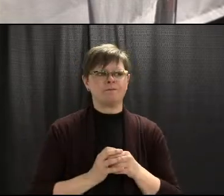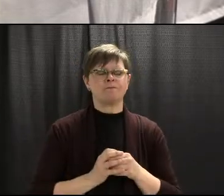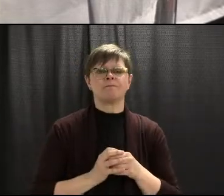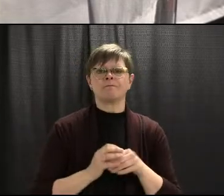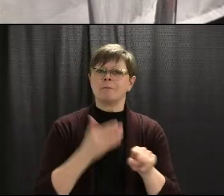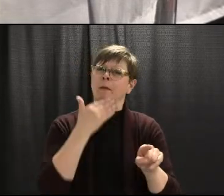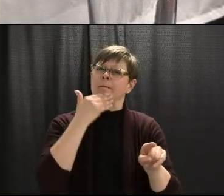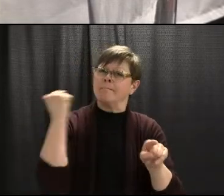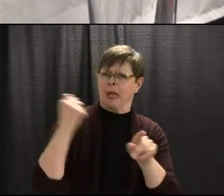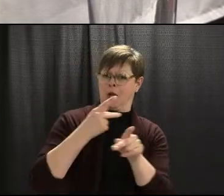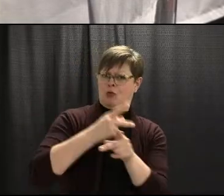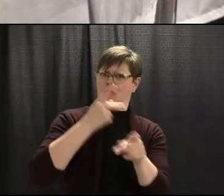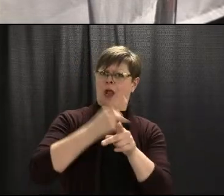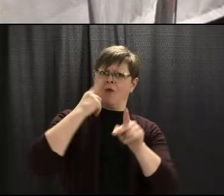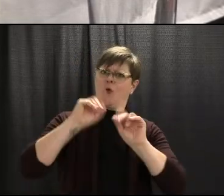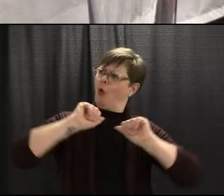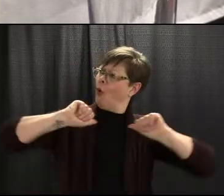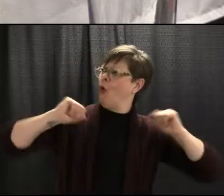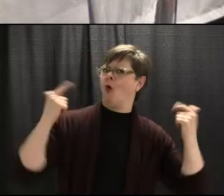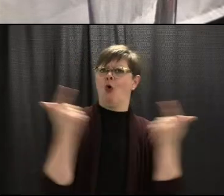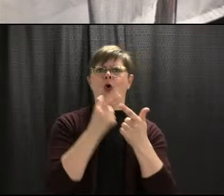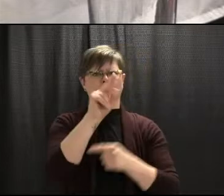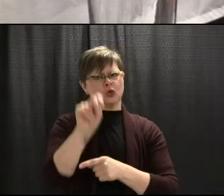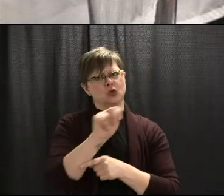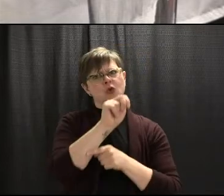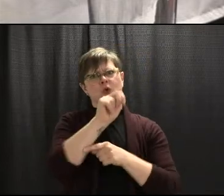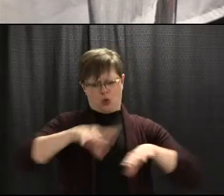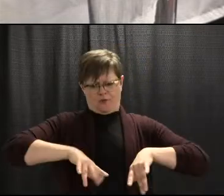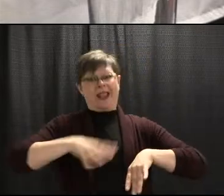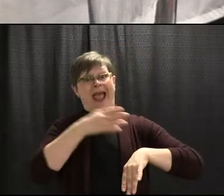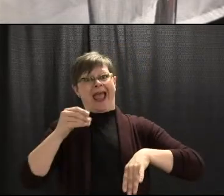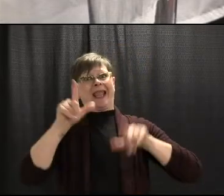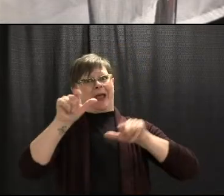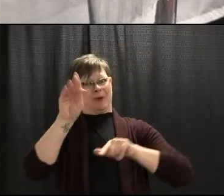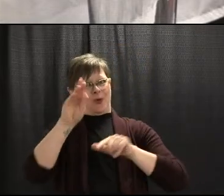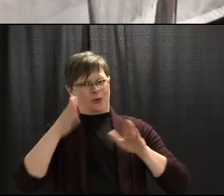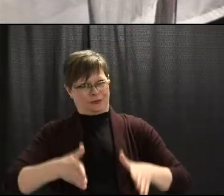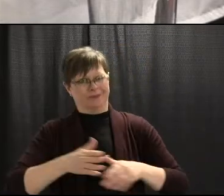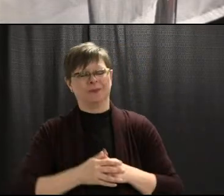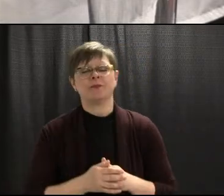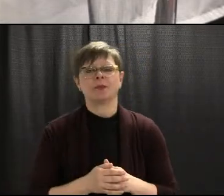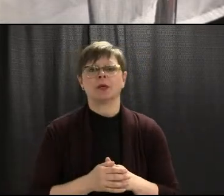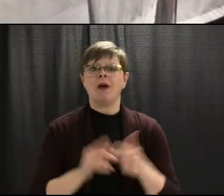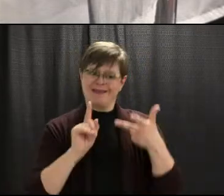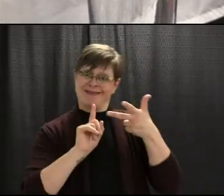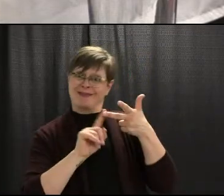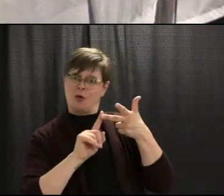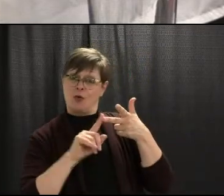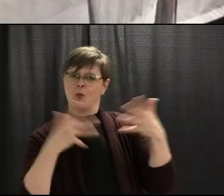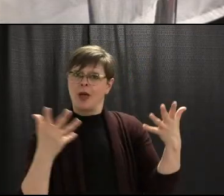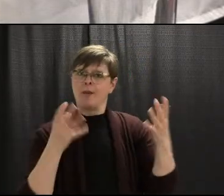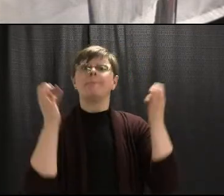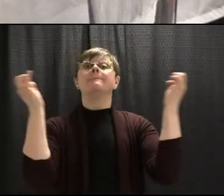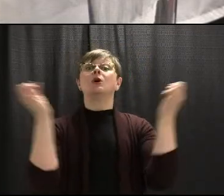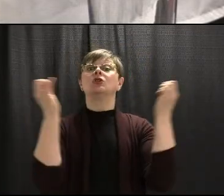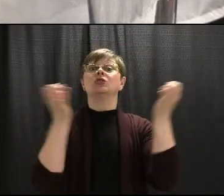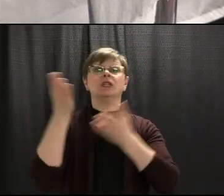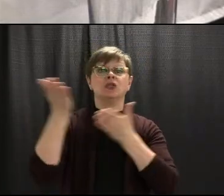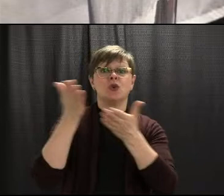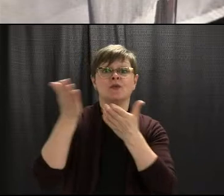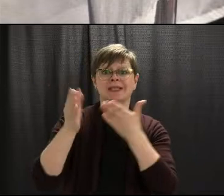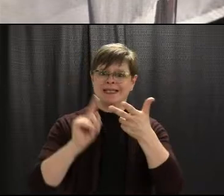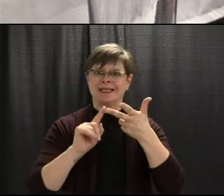and better care to the population. The third was around the idea that emergency services